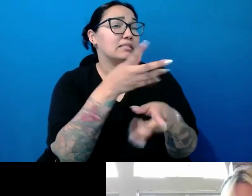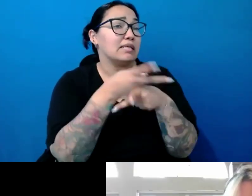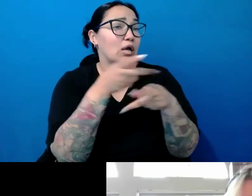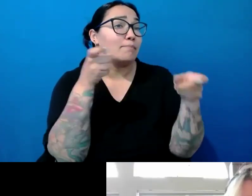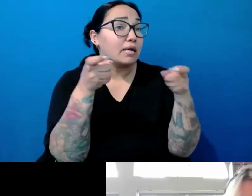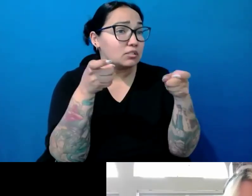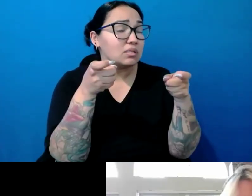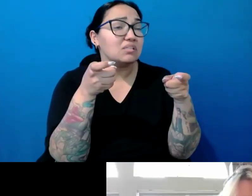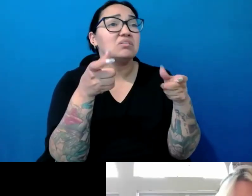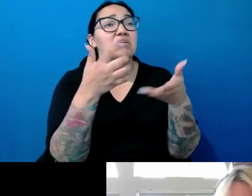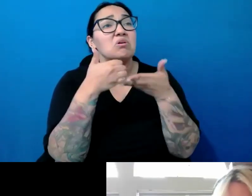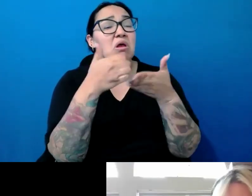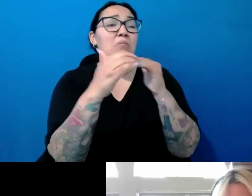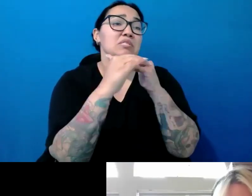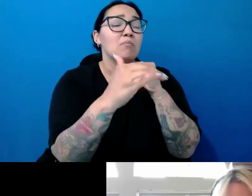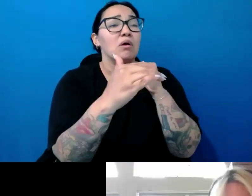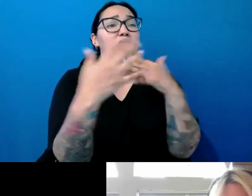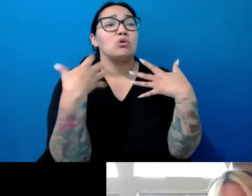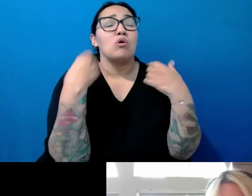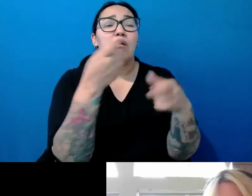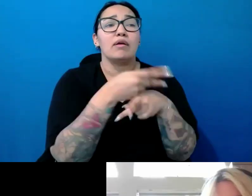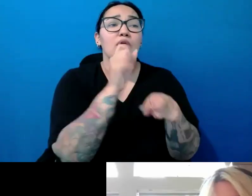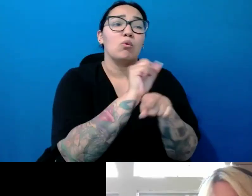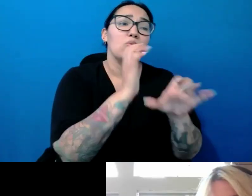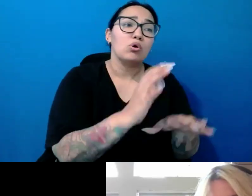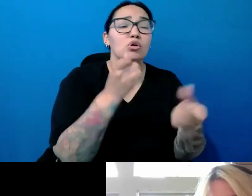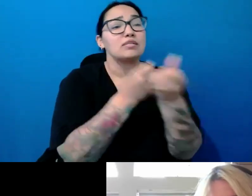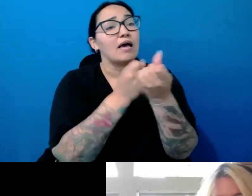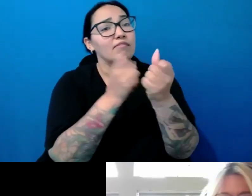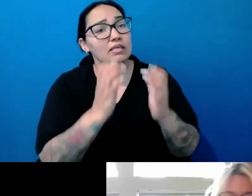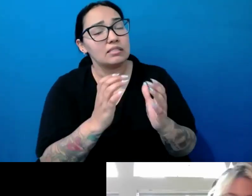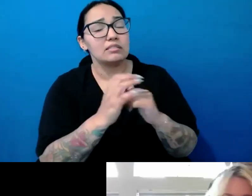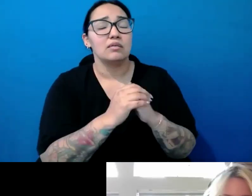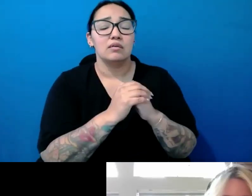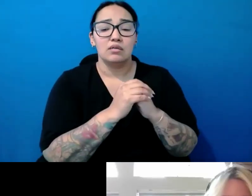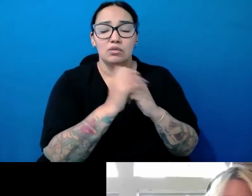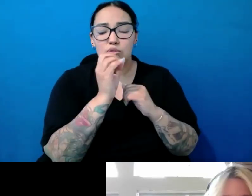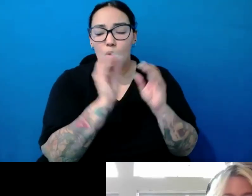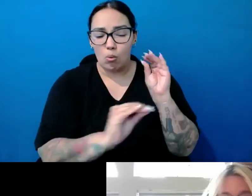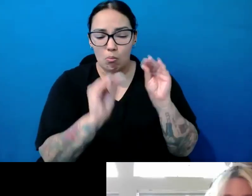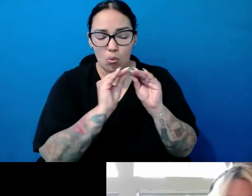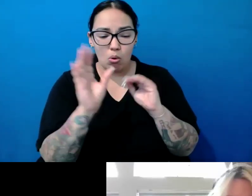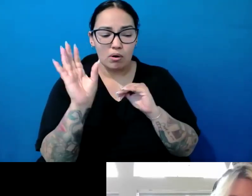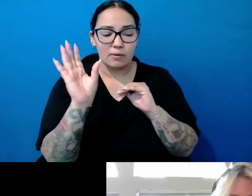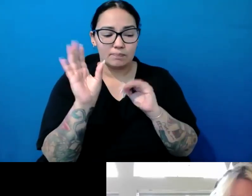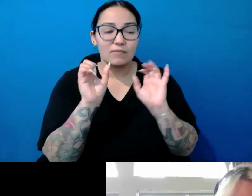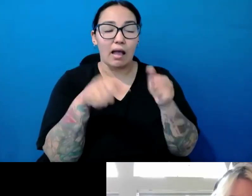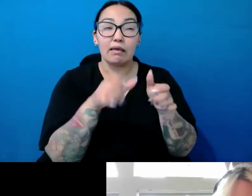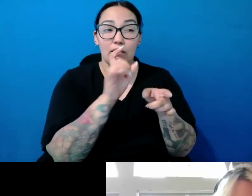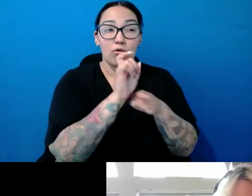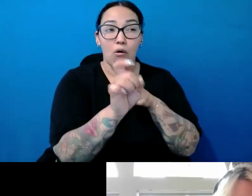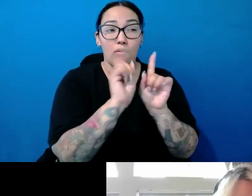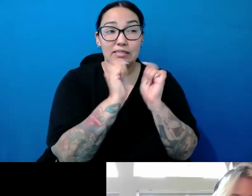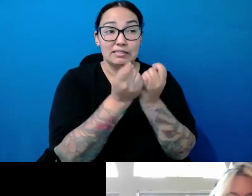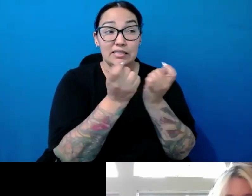could help stabilize your healthcare workers and advocates. And so it's more of that, like, I can call them and team with